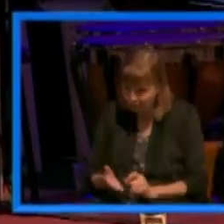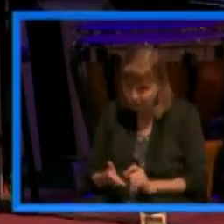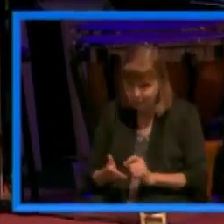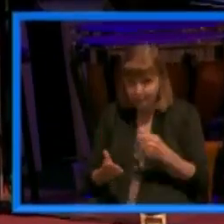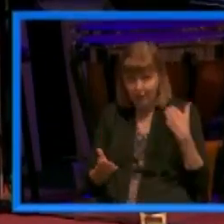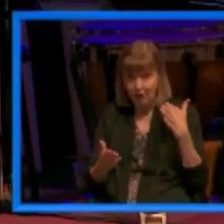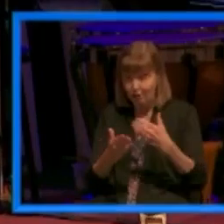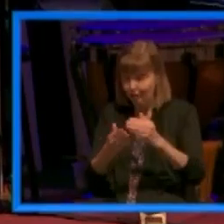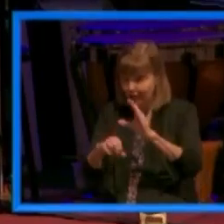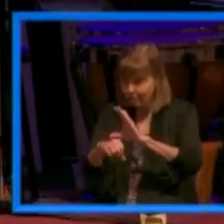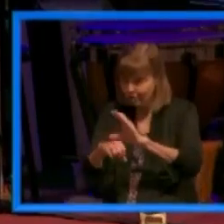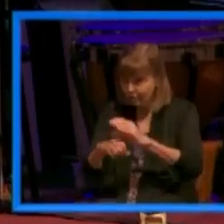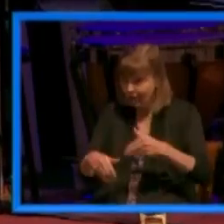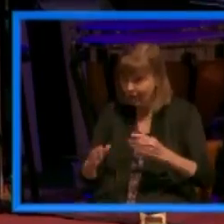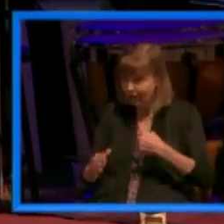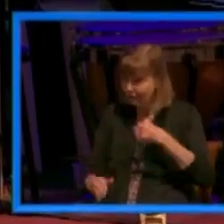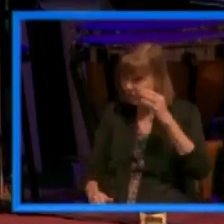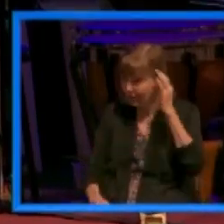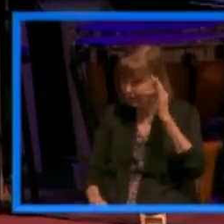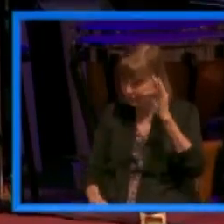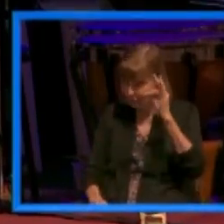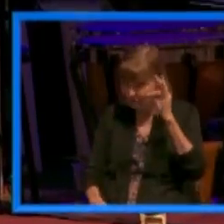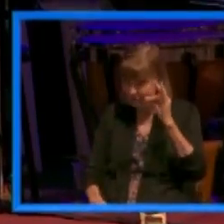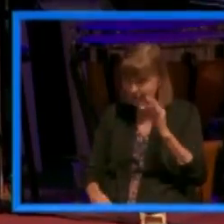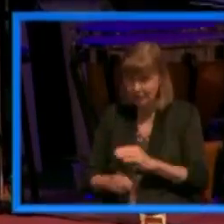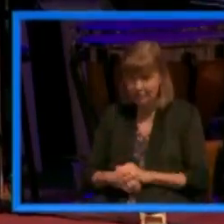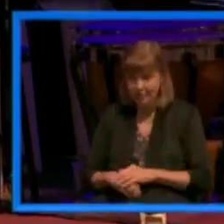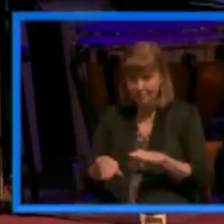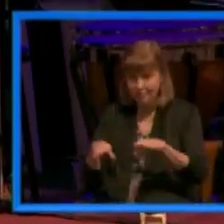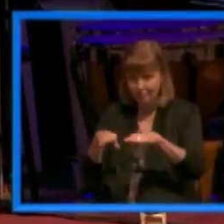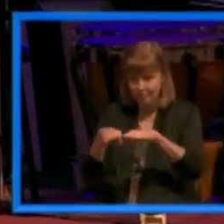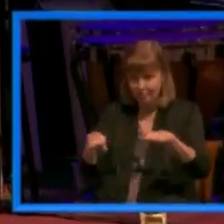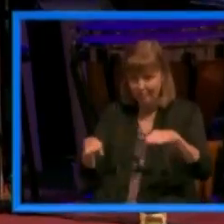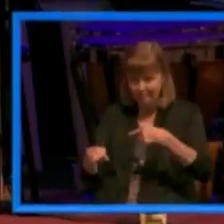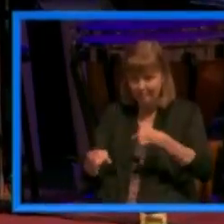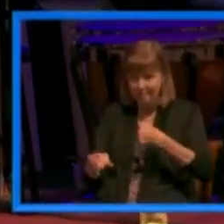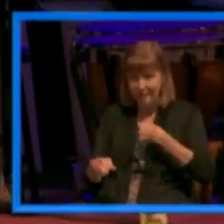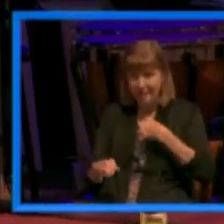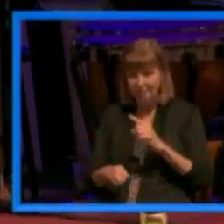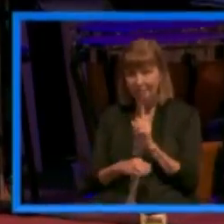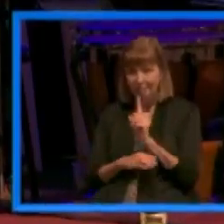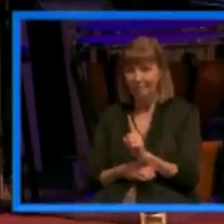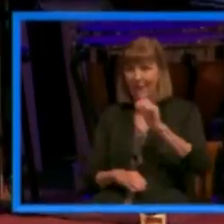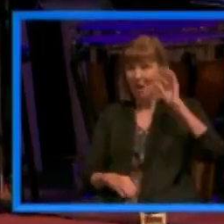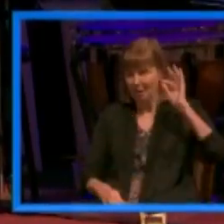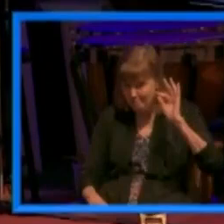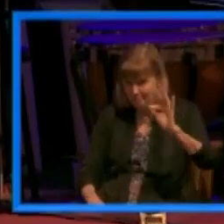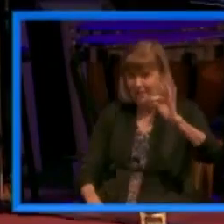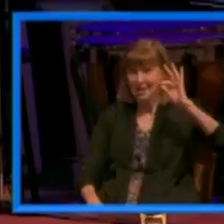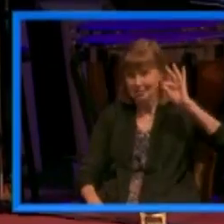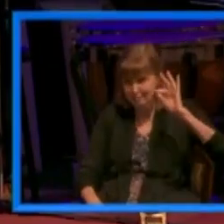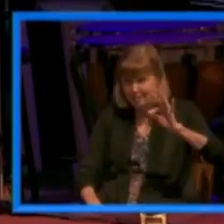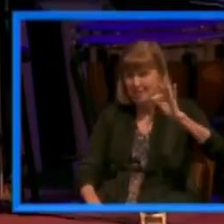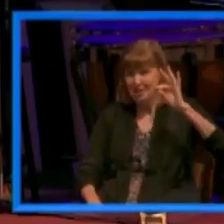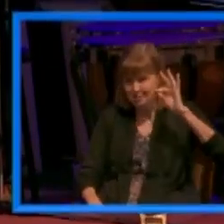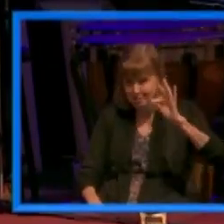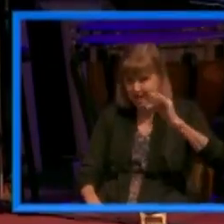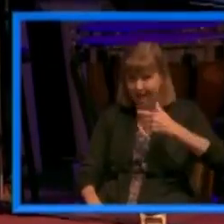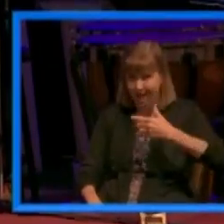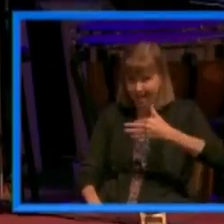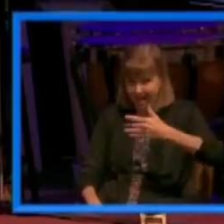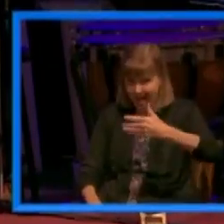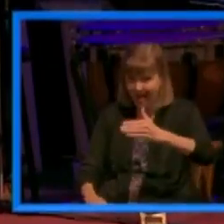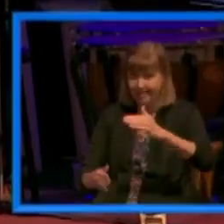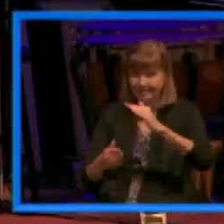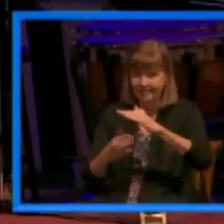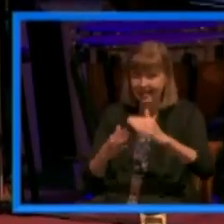me preach, you know. And I got up there behind the pulpit, and I preached. And, man, I preached and I preached and I preached. And I got to the end, and I think